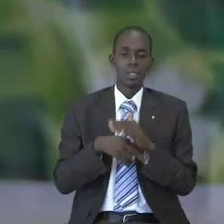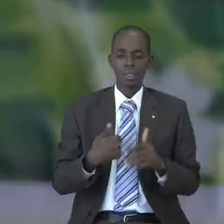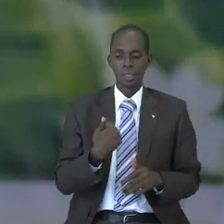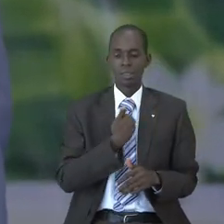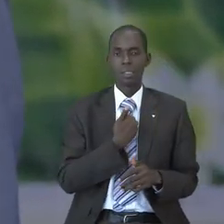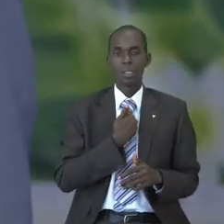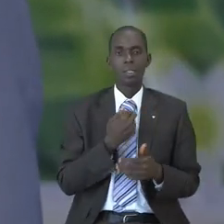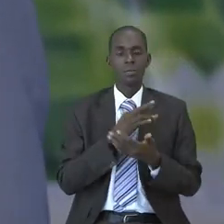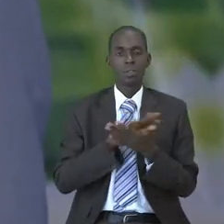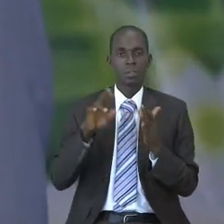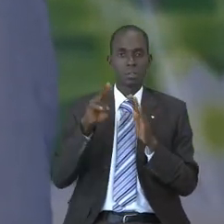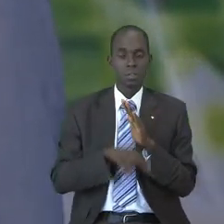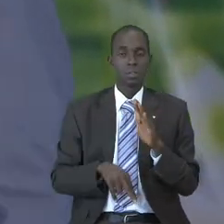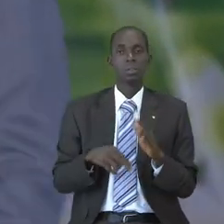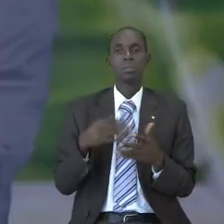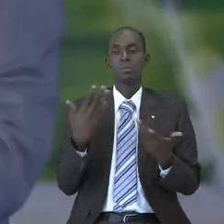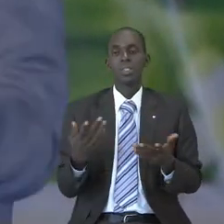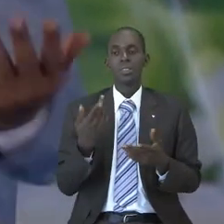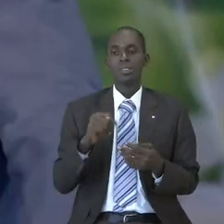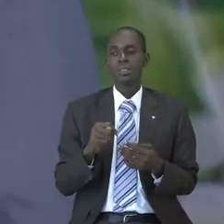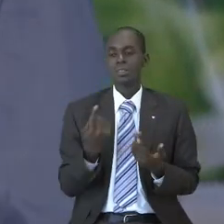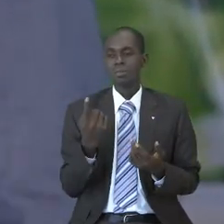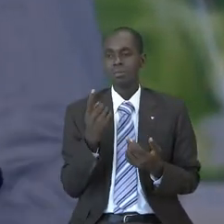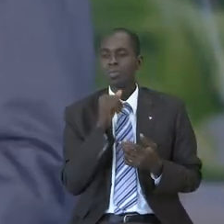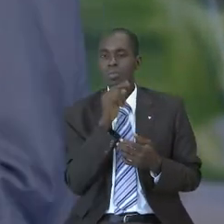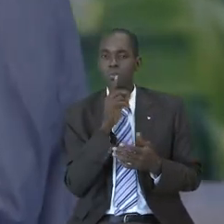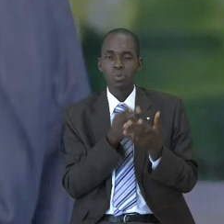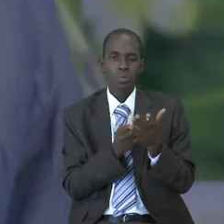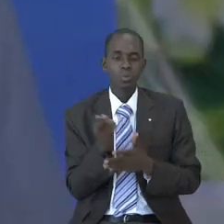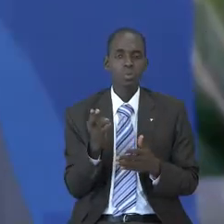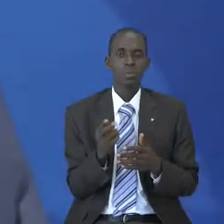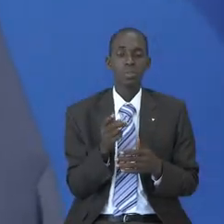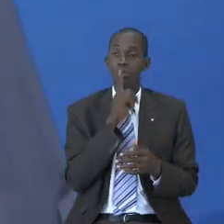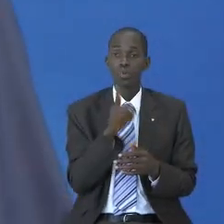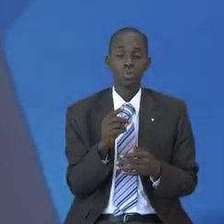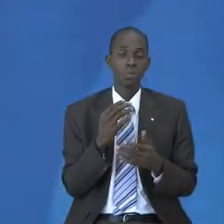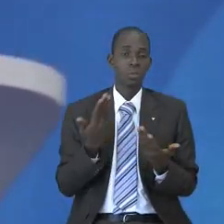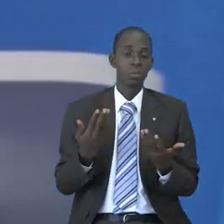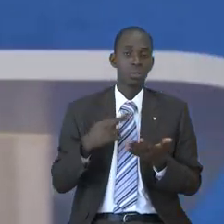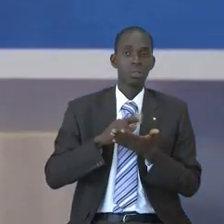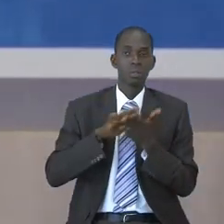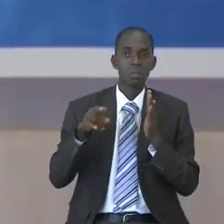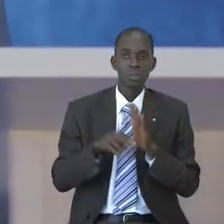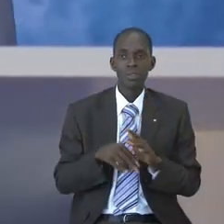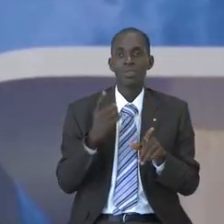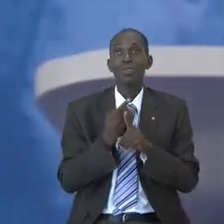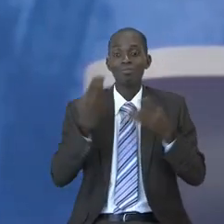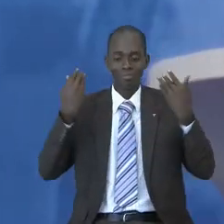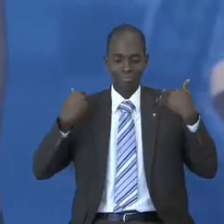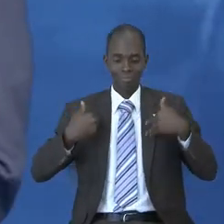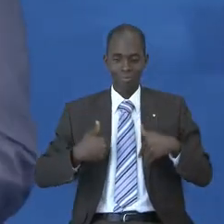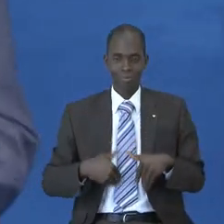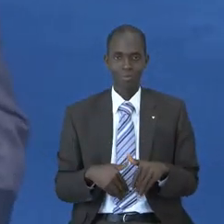self-righteousness, Pharisees' righteousness, Sadducees' righteousness, dressing righteousness, but